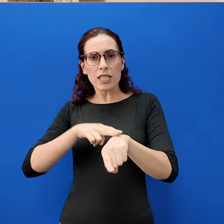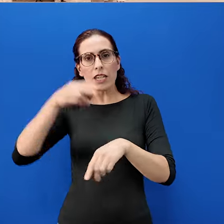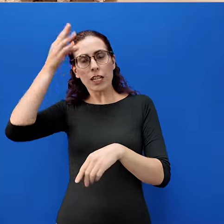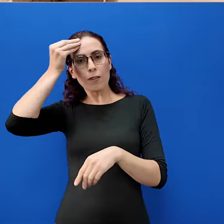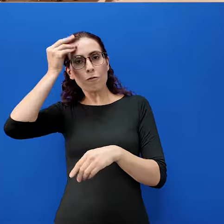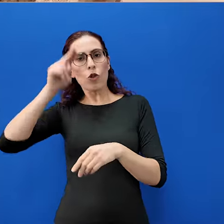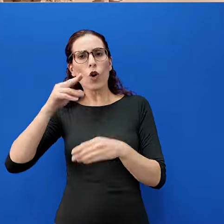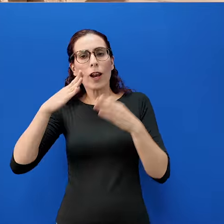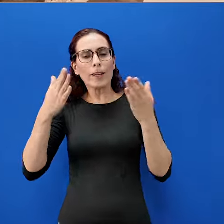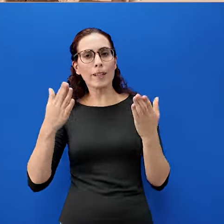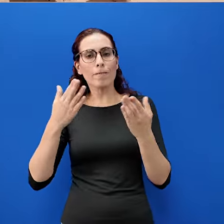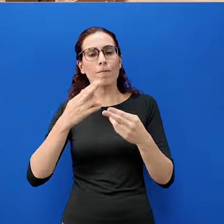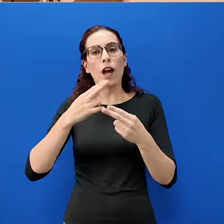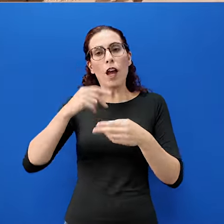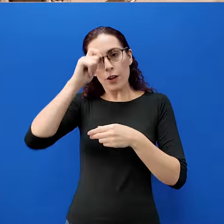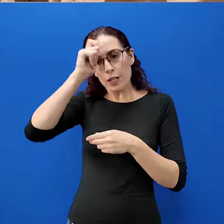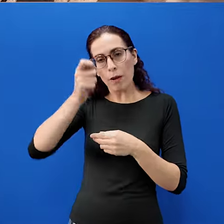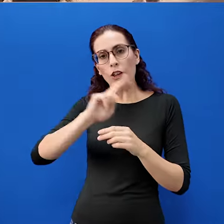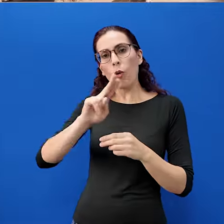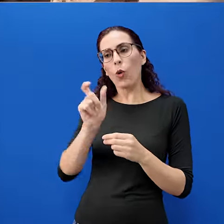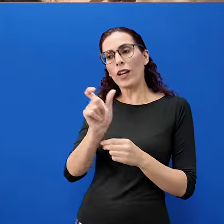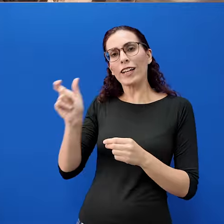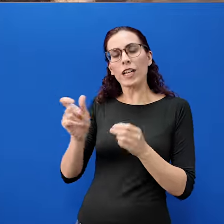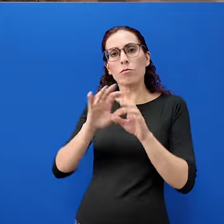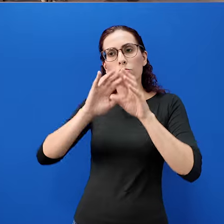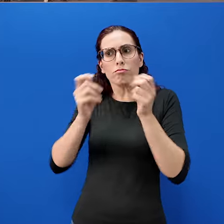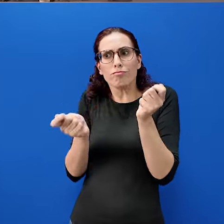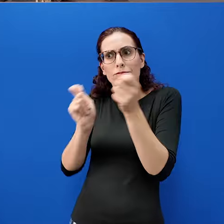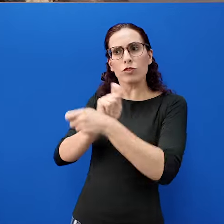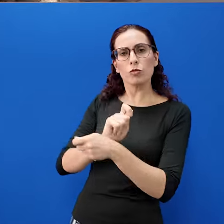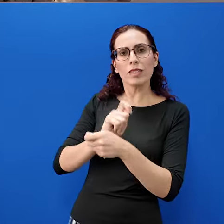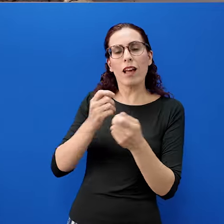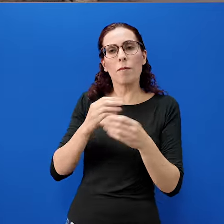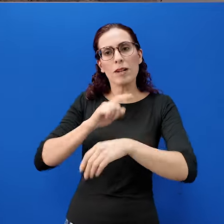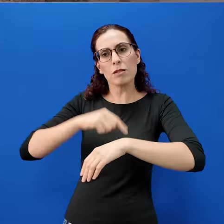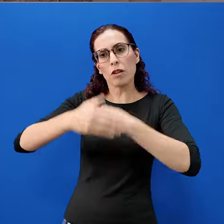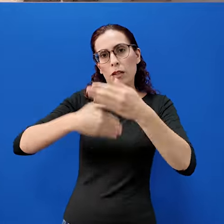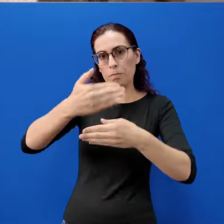and European autism advocacy and its terminology has evolved over the years.